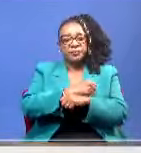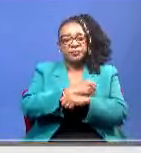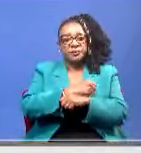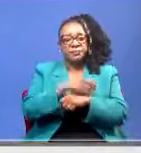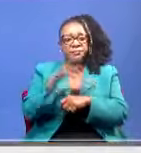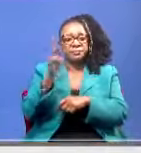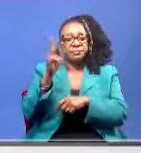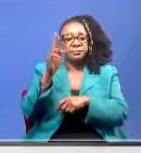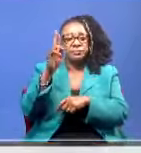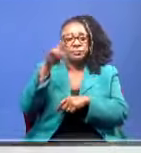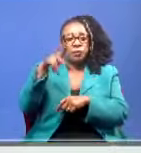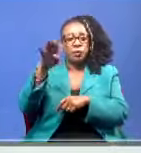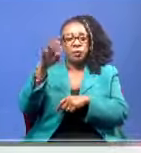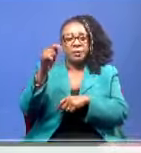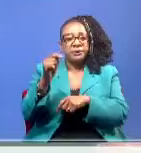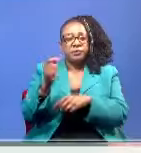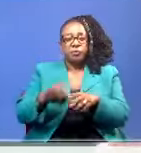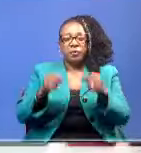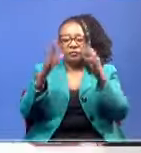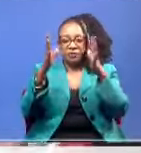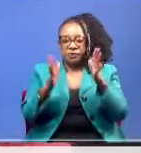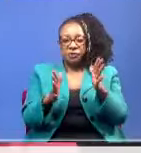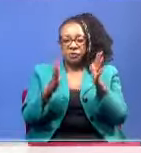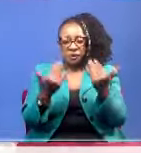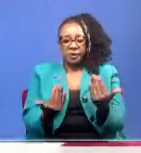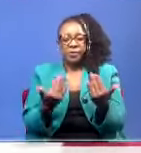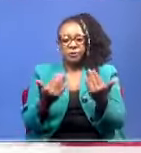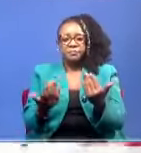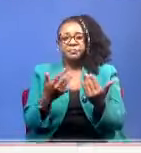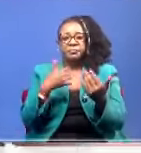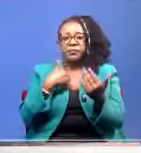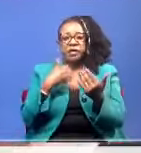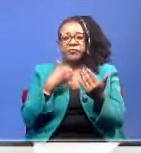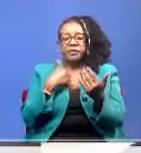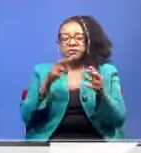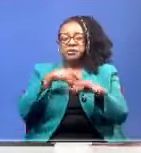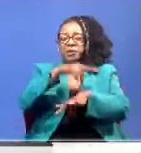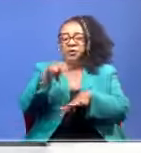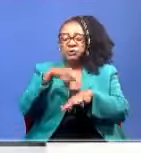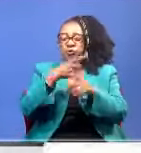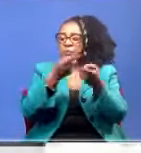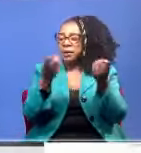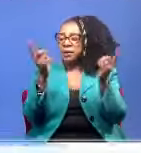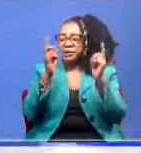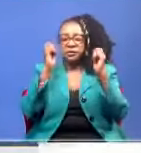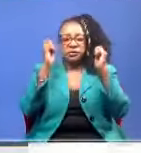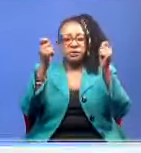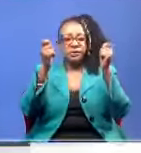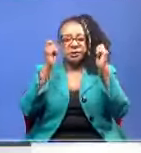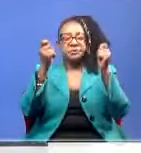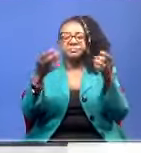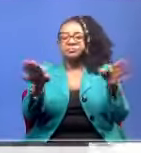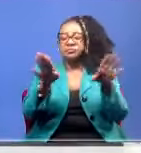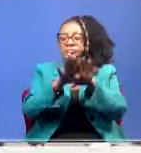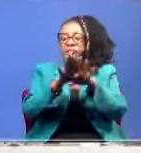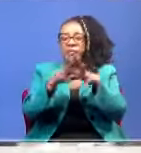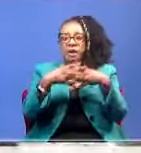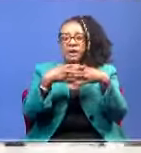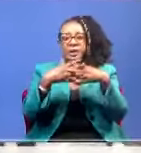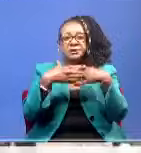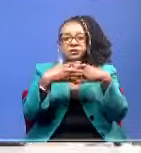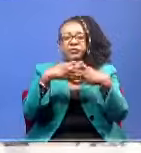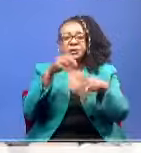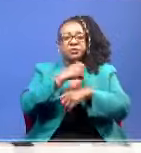KUPPET officials taking matters into their own hands to enforce a nationwide strike by locking the gates of the school.